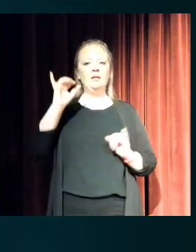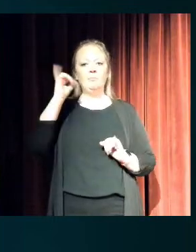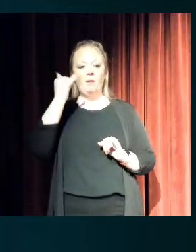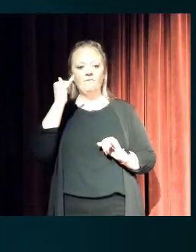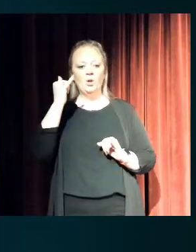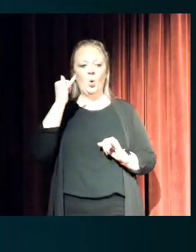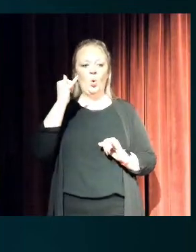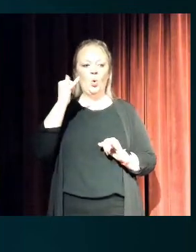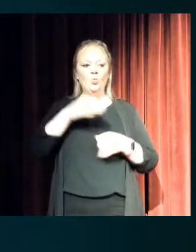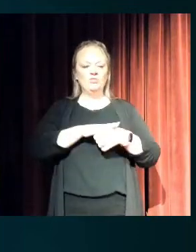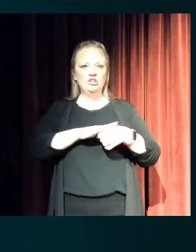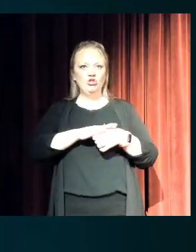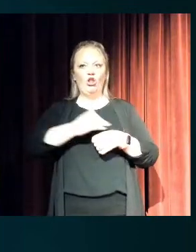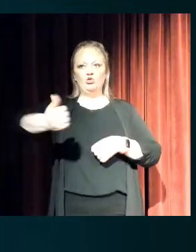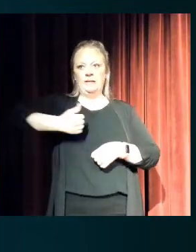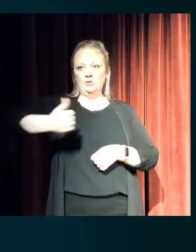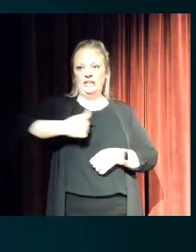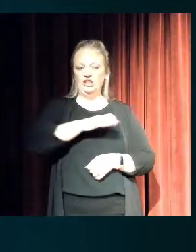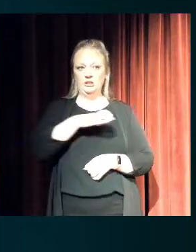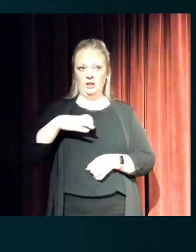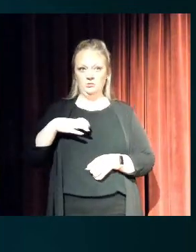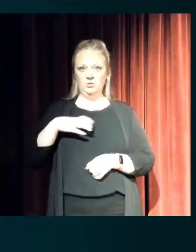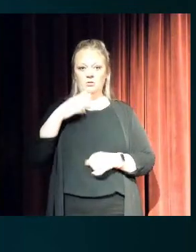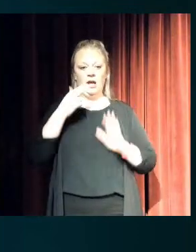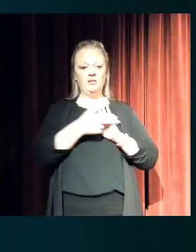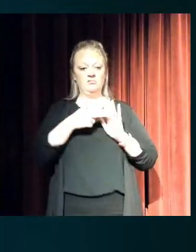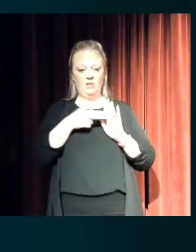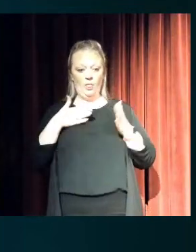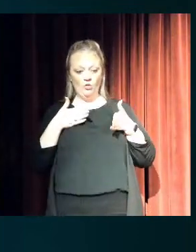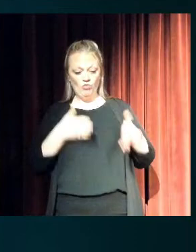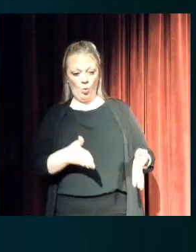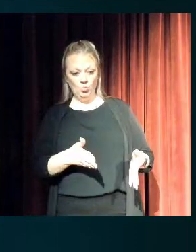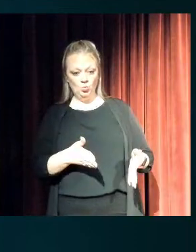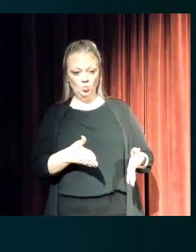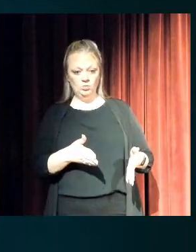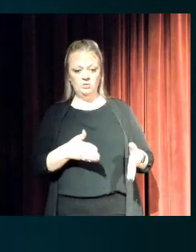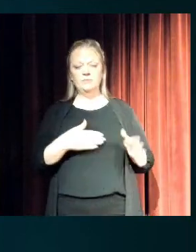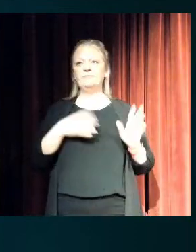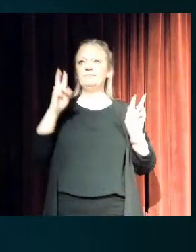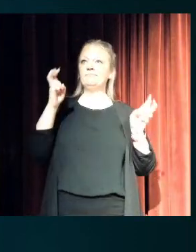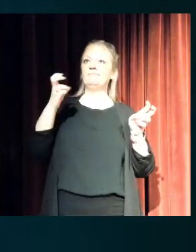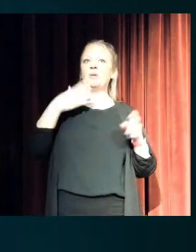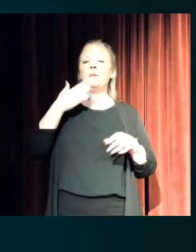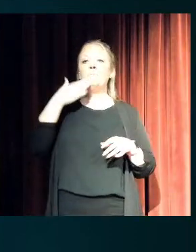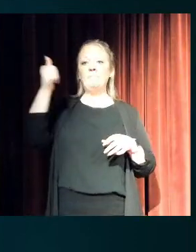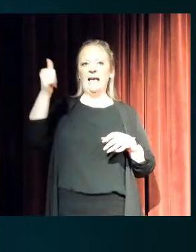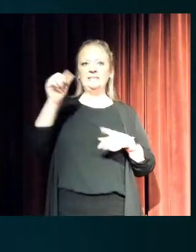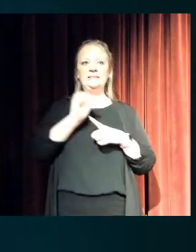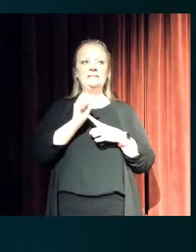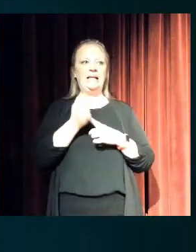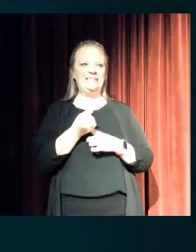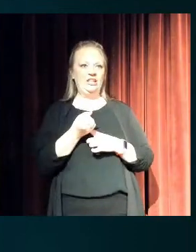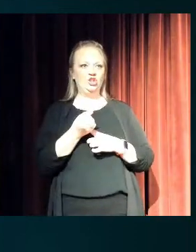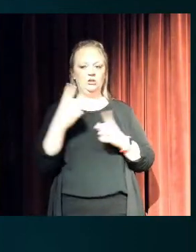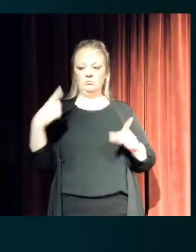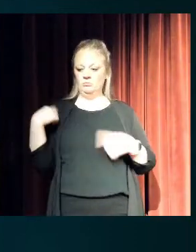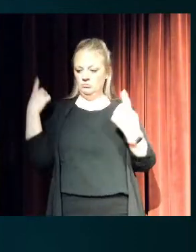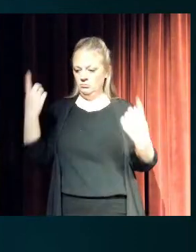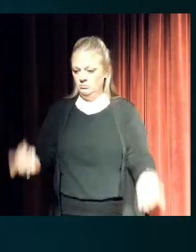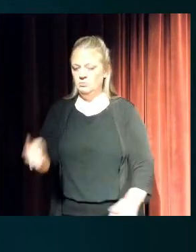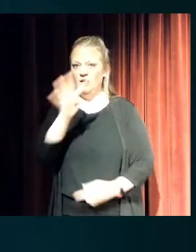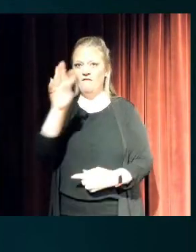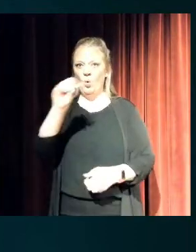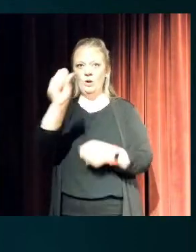Regional Transportation Council has rated our county roads as being in the best condition in more than